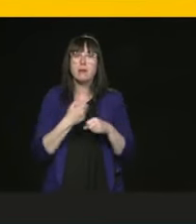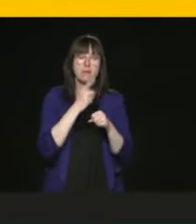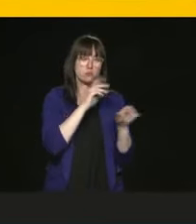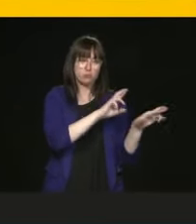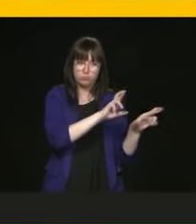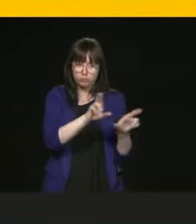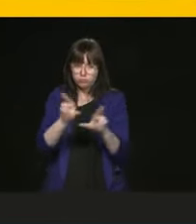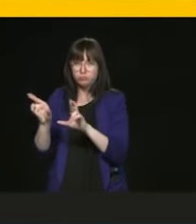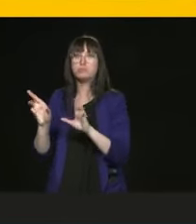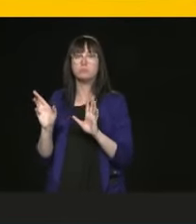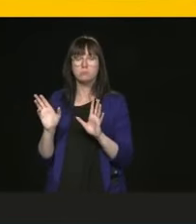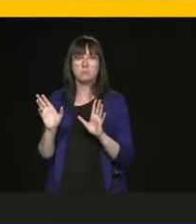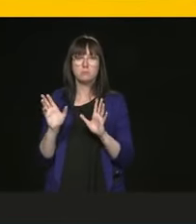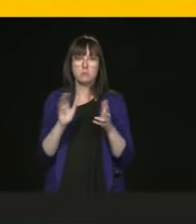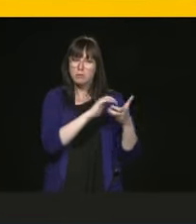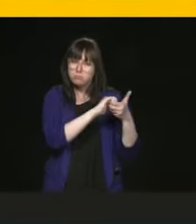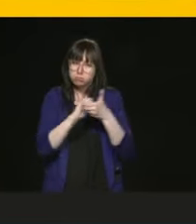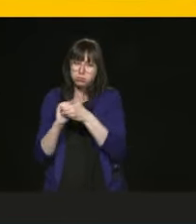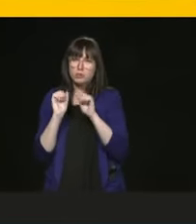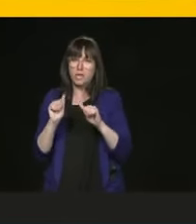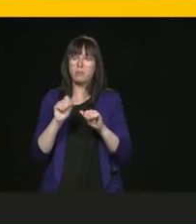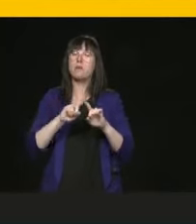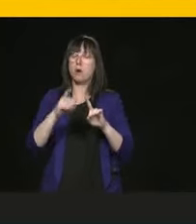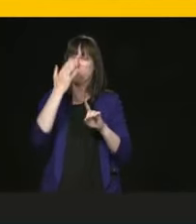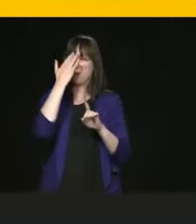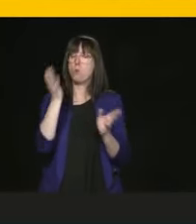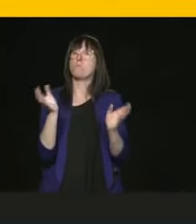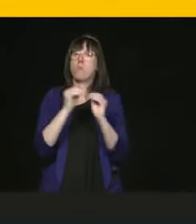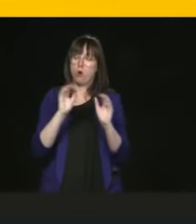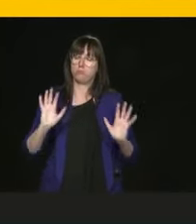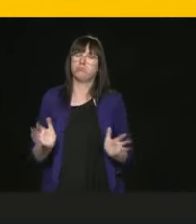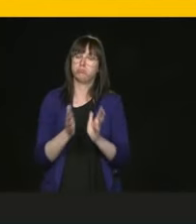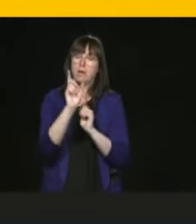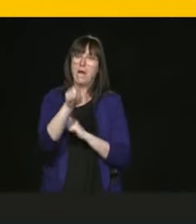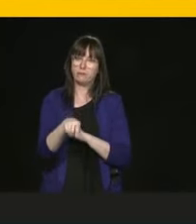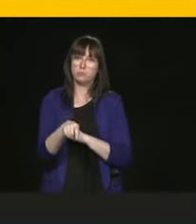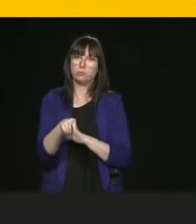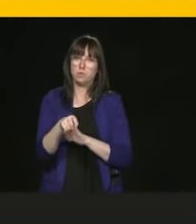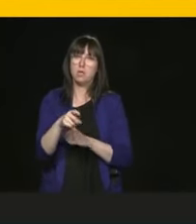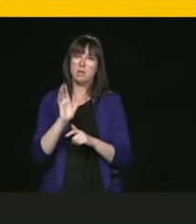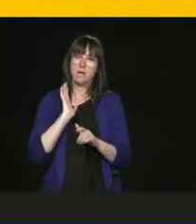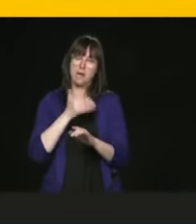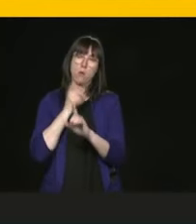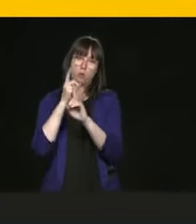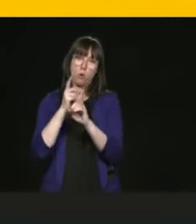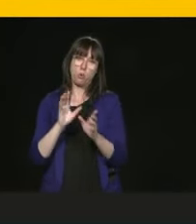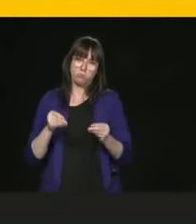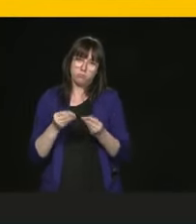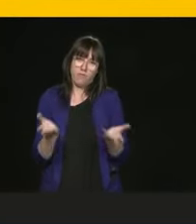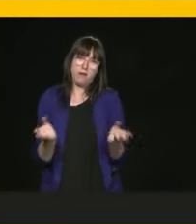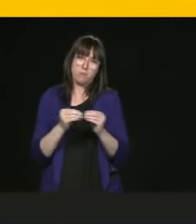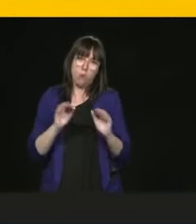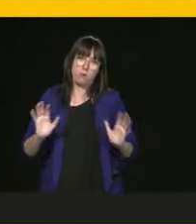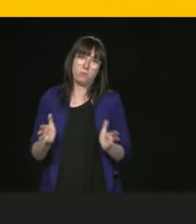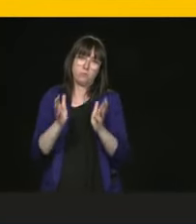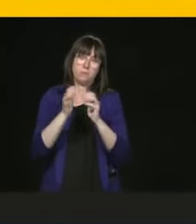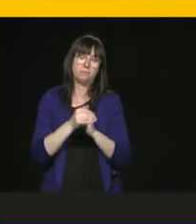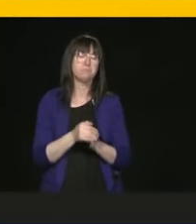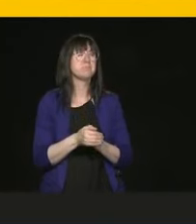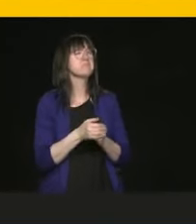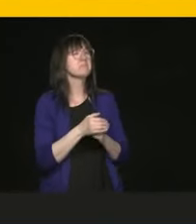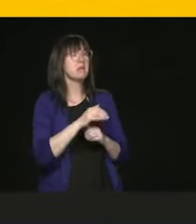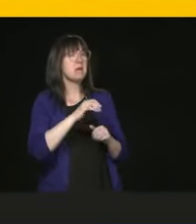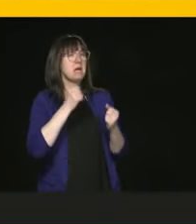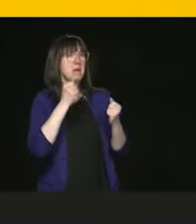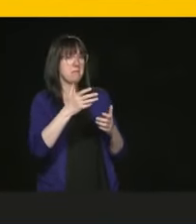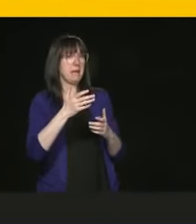on together. We know we have to do much more than we're doing now, and we are tracking towards doing that. Many of the cases in Canada have come from those